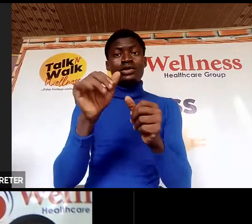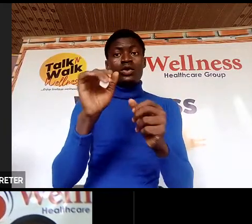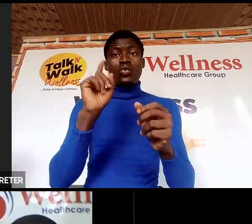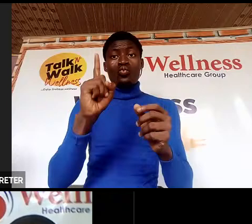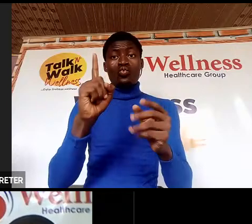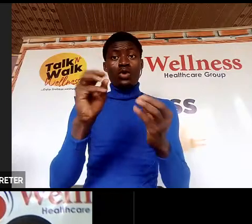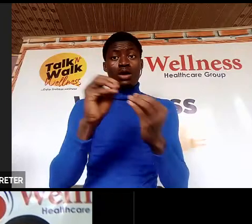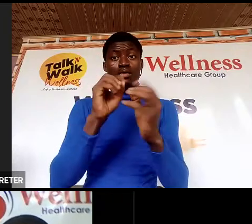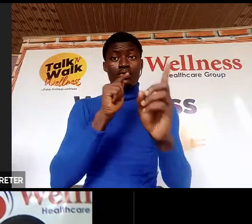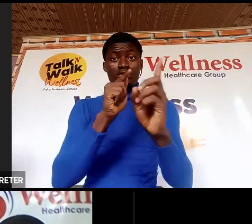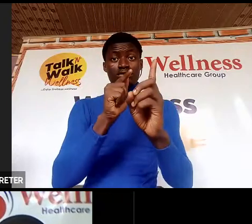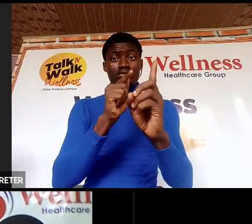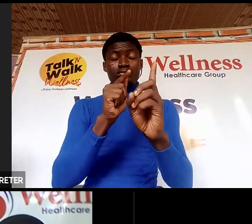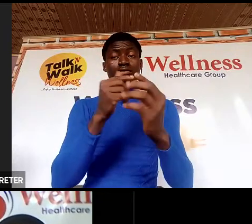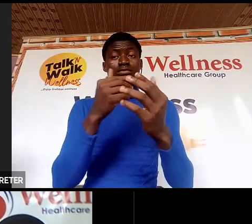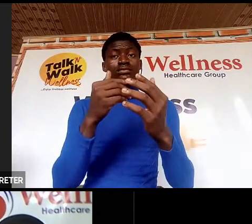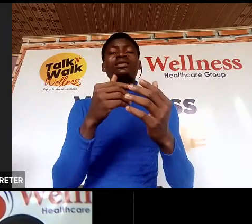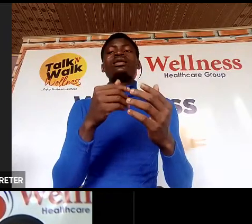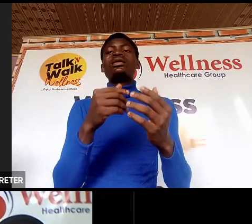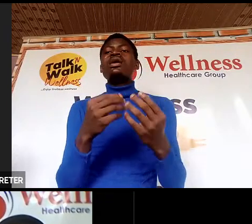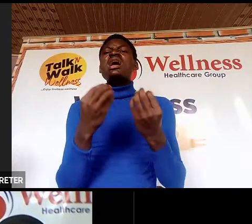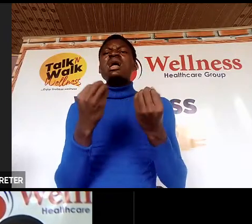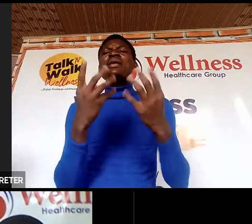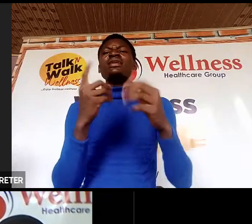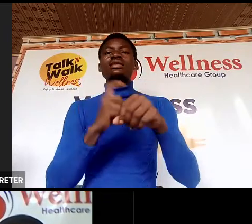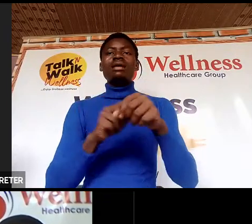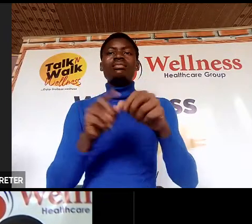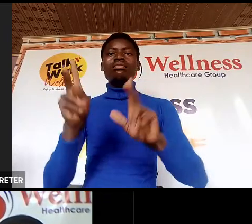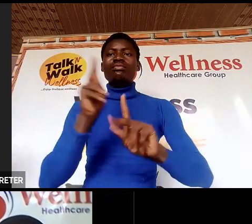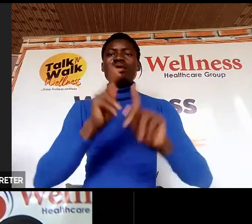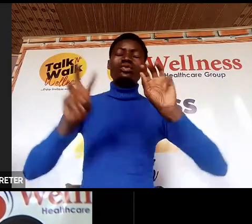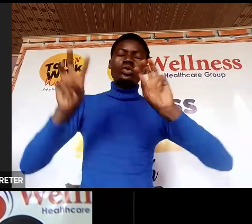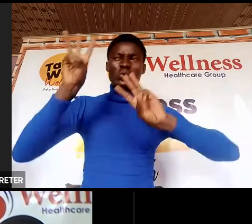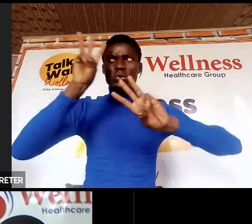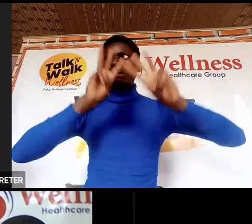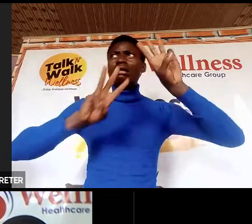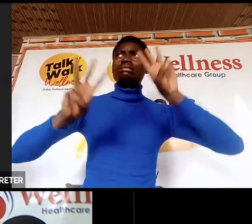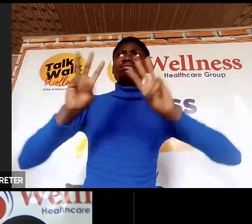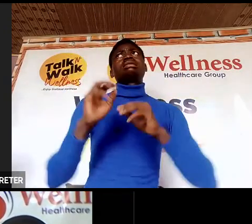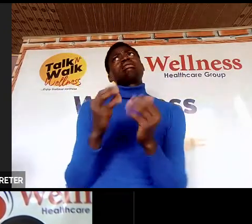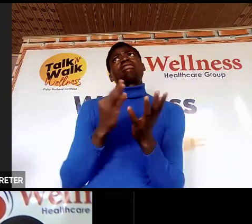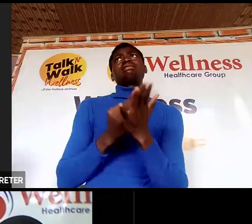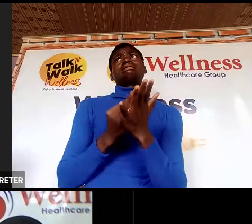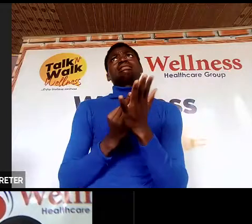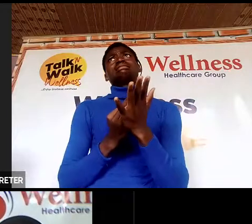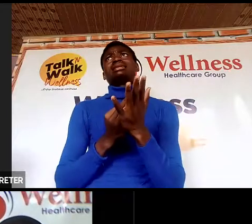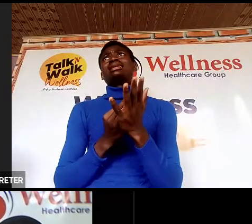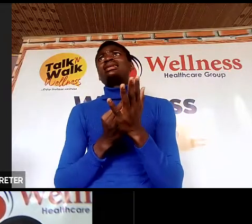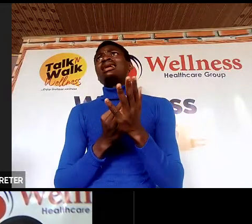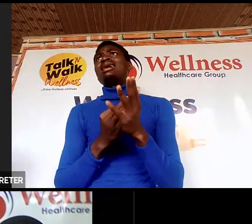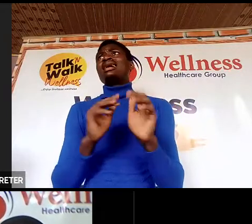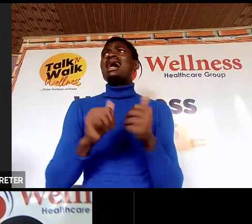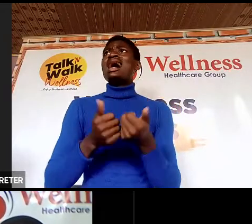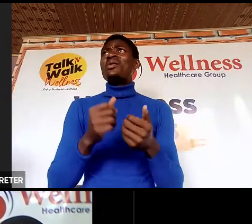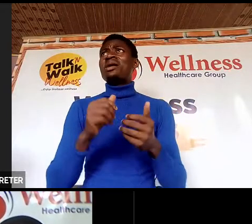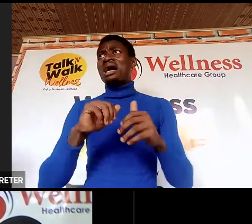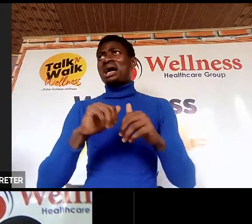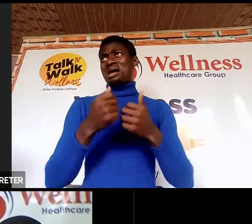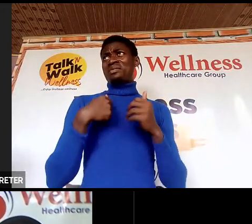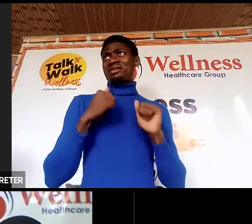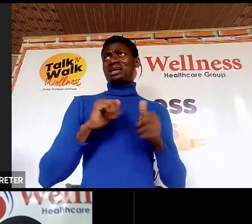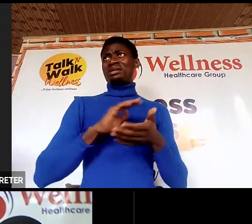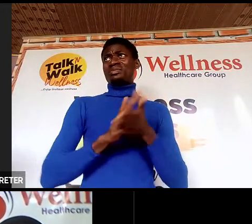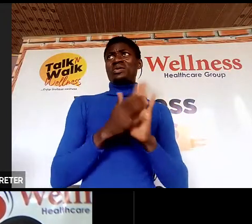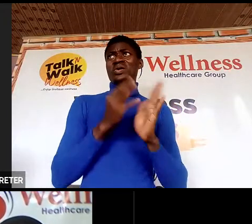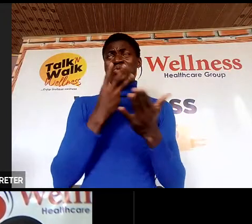that what this financial was, how can you be well when I don't earn money? All I earn is 40,000, all I earn is 30,000. How can I be